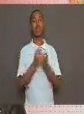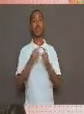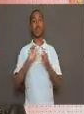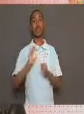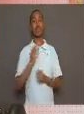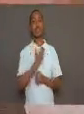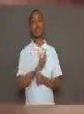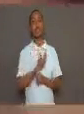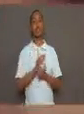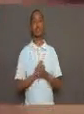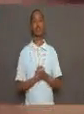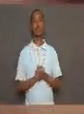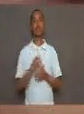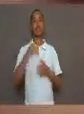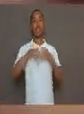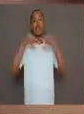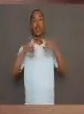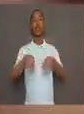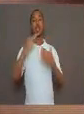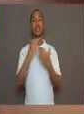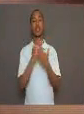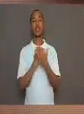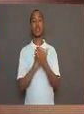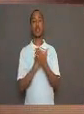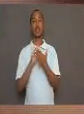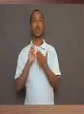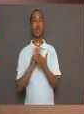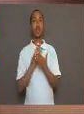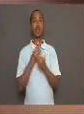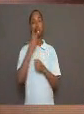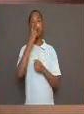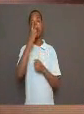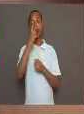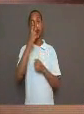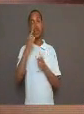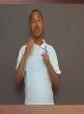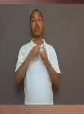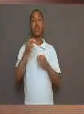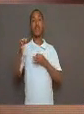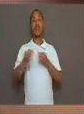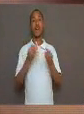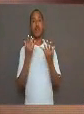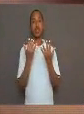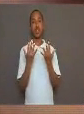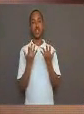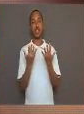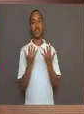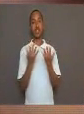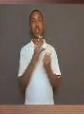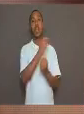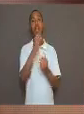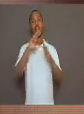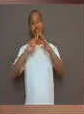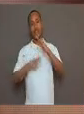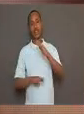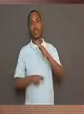us. In today's lesson, we are going to define oxidation and